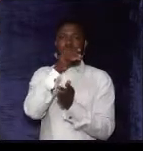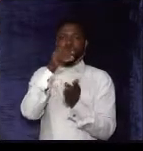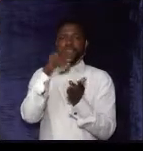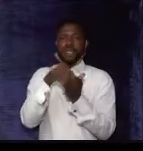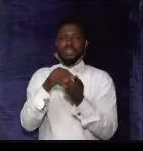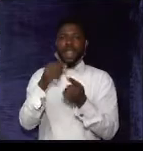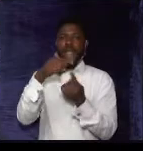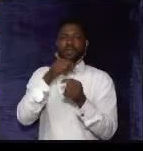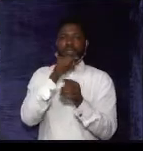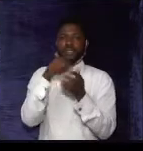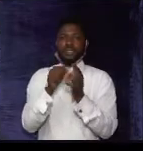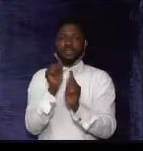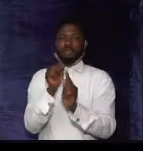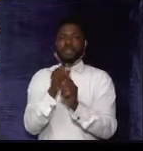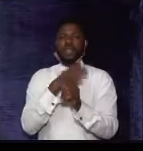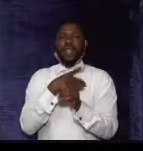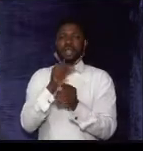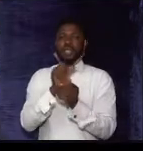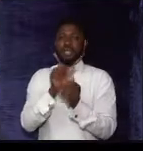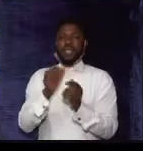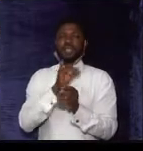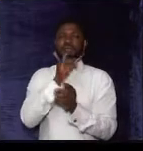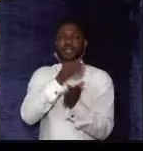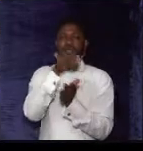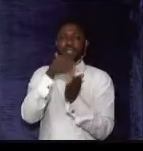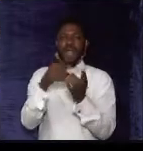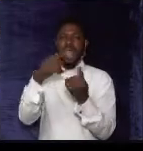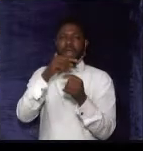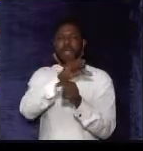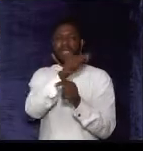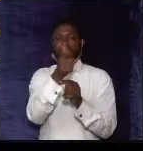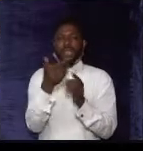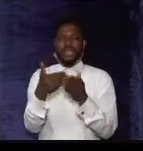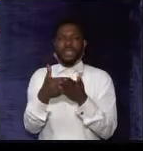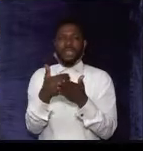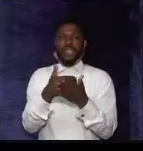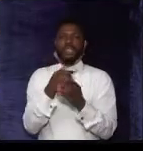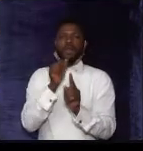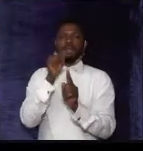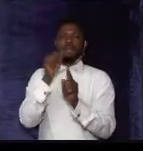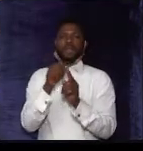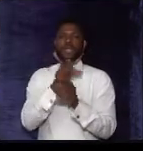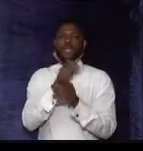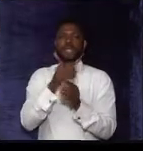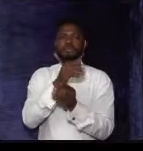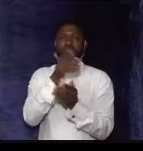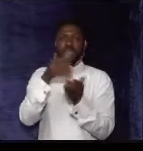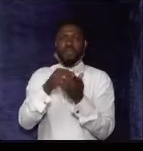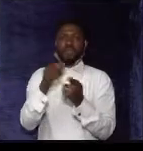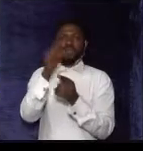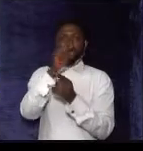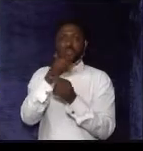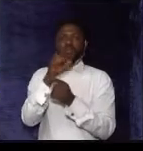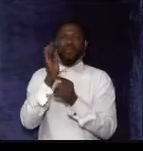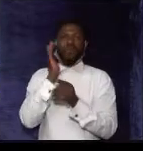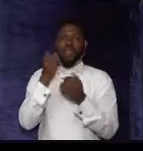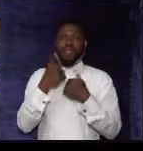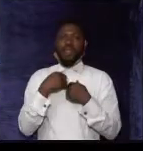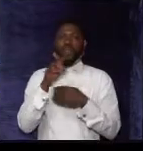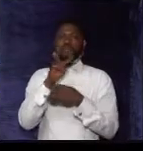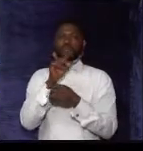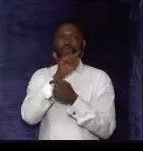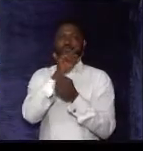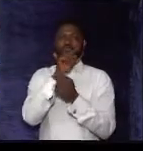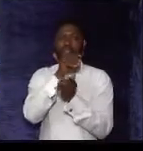B is centered around this point and A is now centered around a new point. So a semicircle drawn from here to here will have